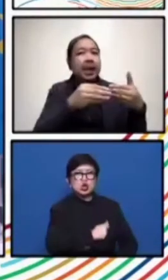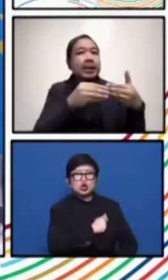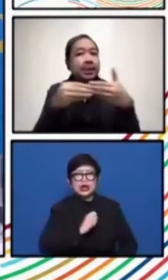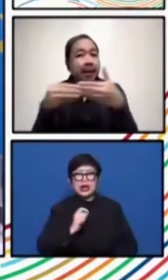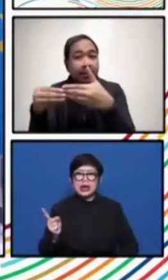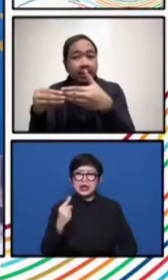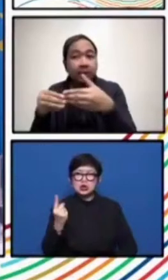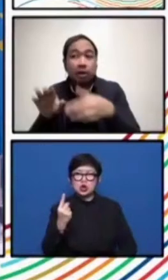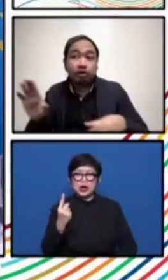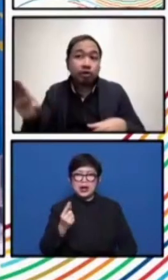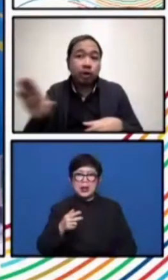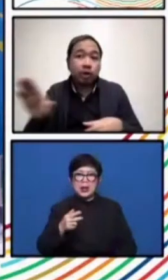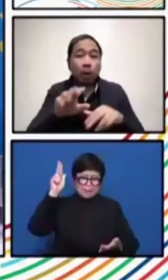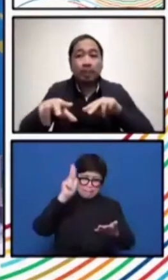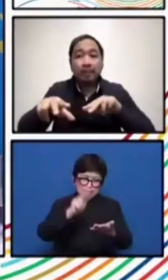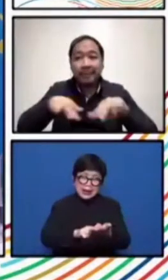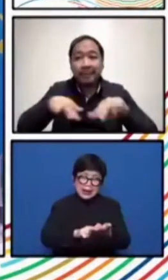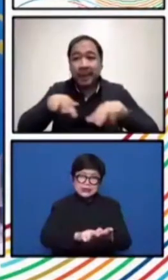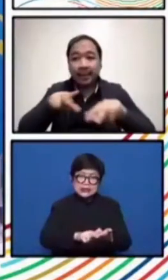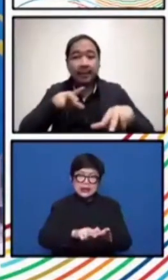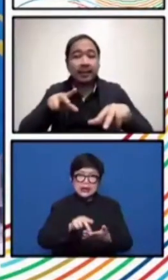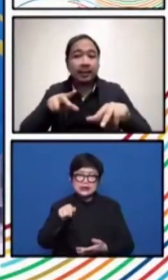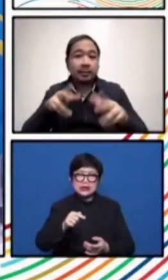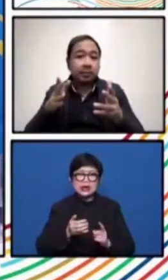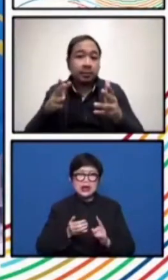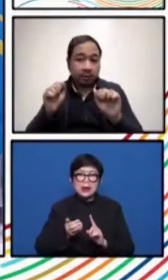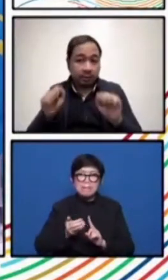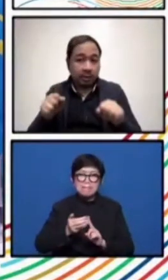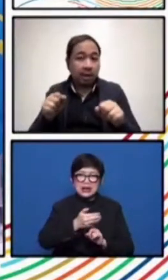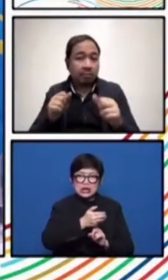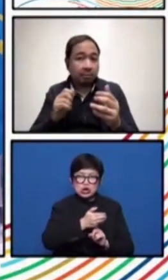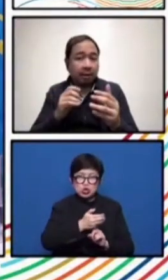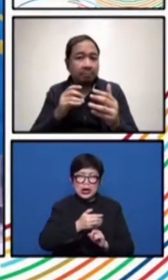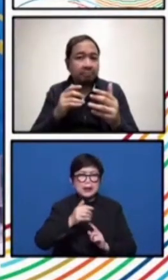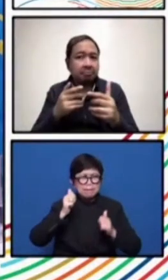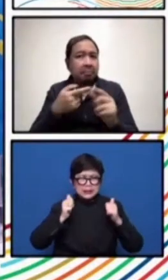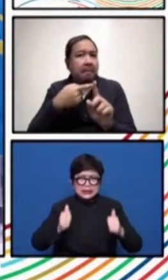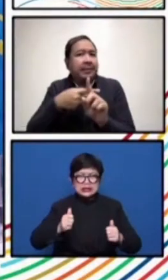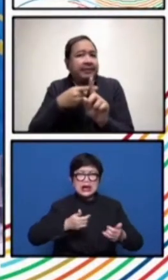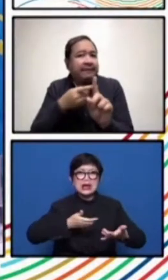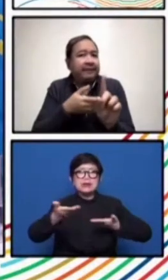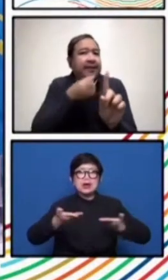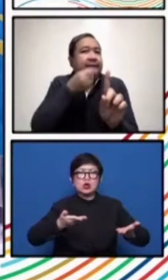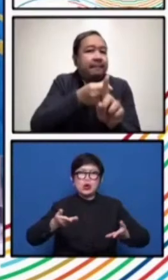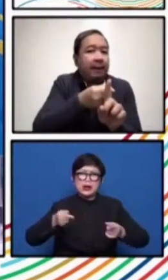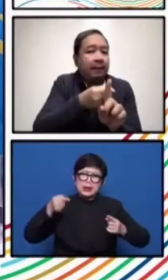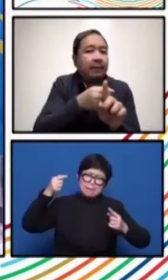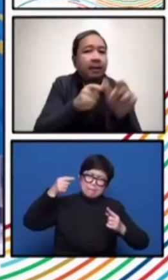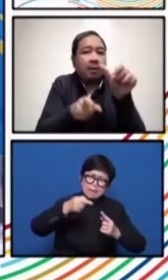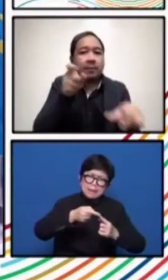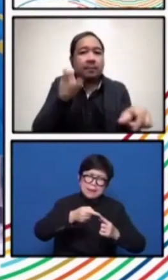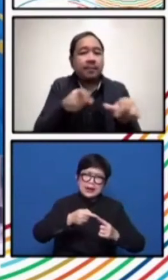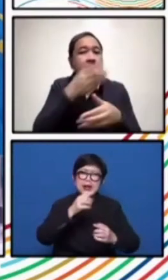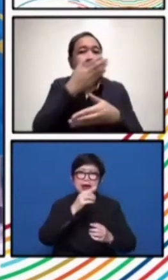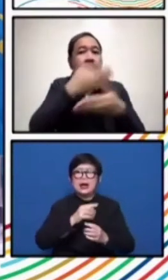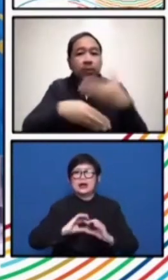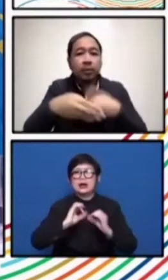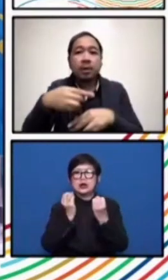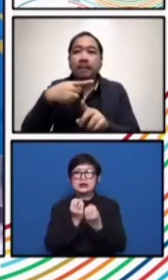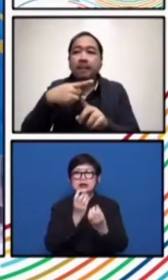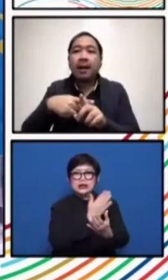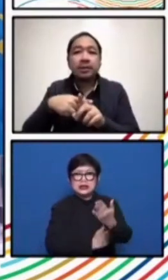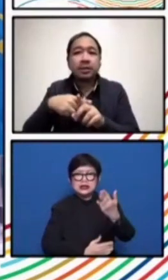are implemented in a way where it make positive impacts of persons with disabilities and in the context of the country island